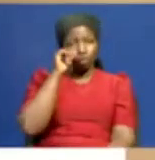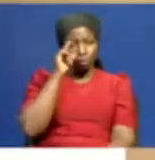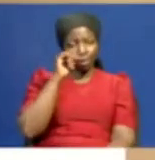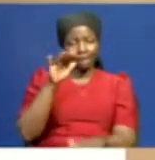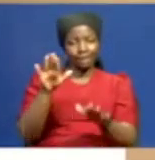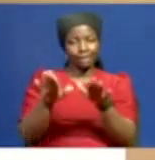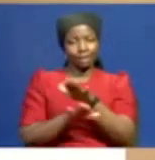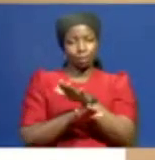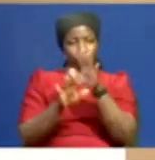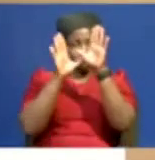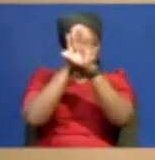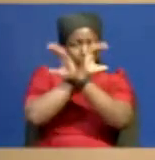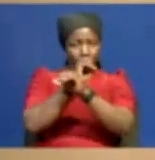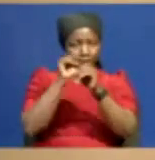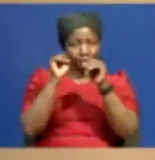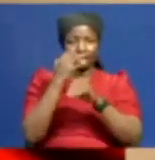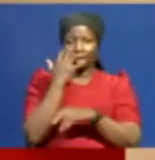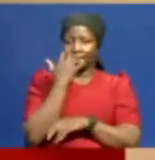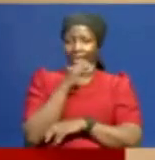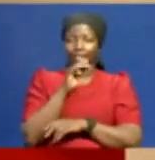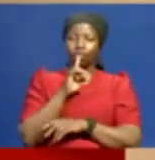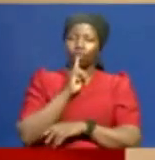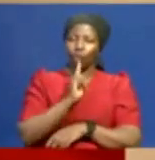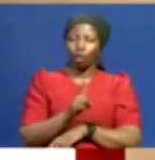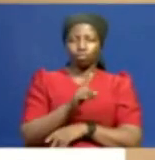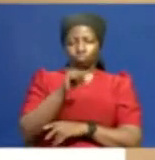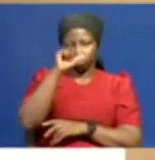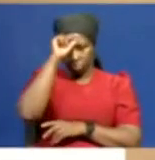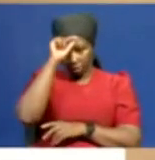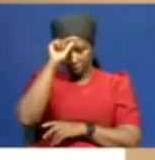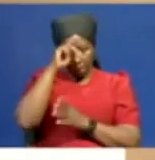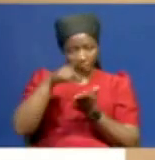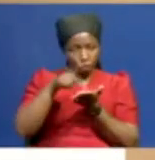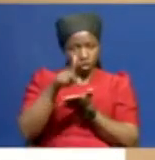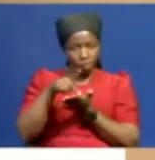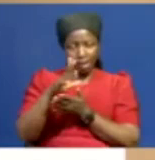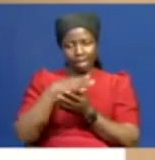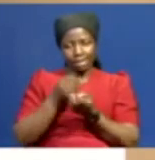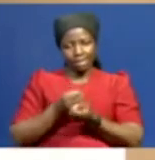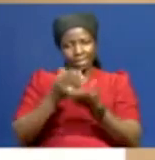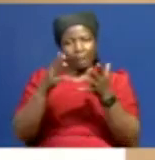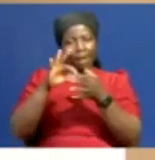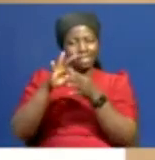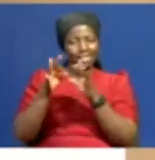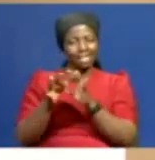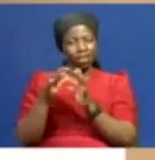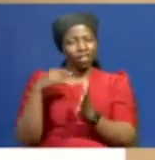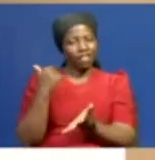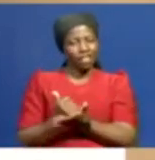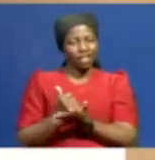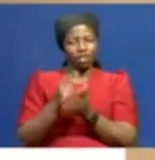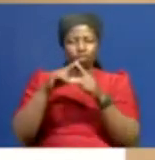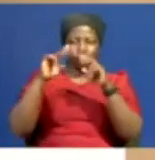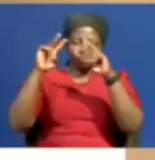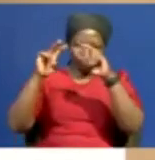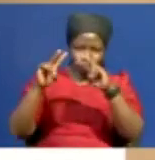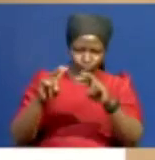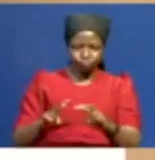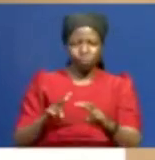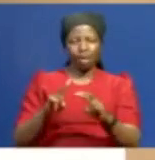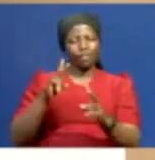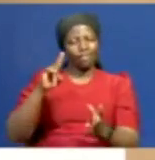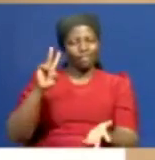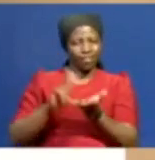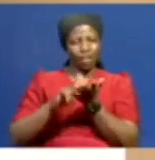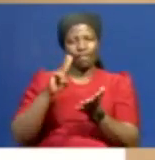Deputy President Rigathi Gachagua has directed government procurement and supply chain officers to scrutinize, verify